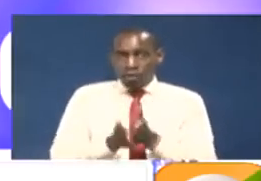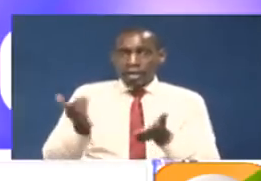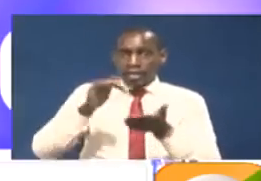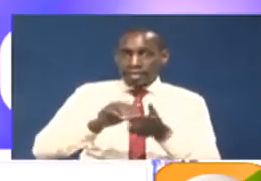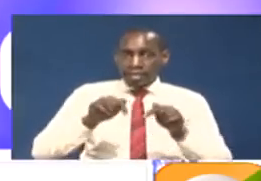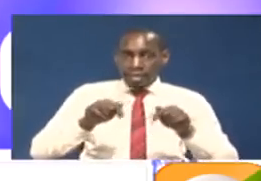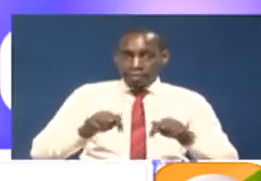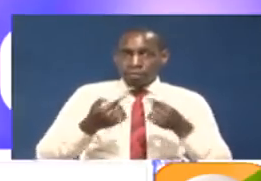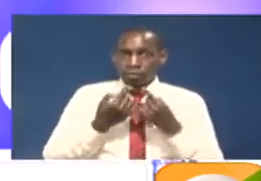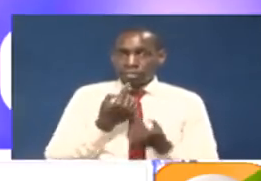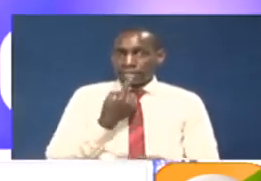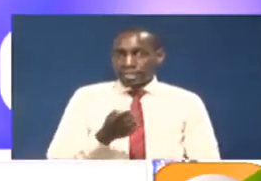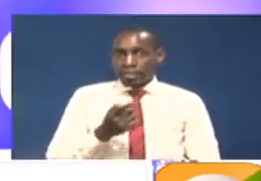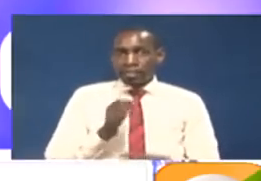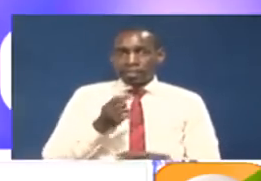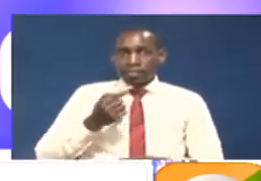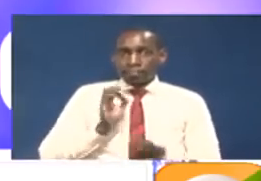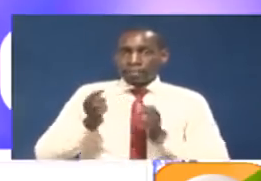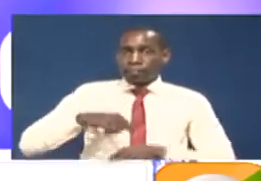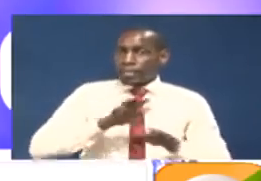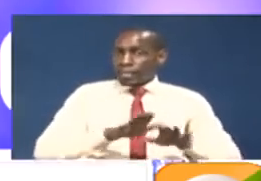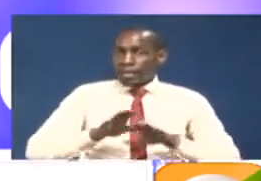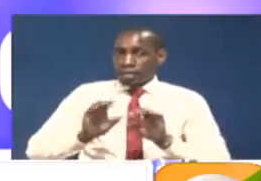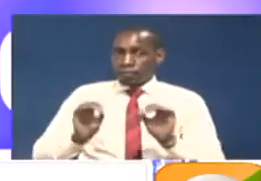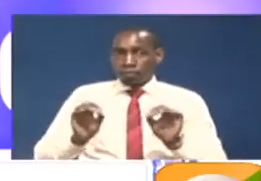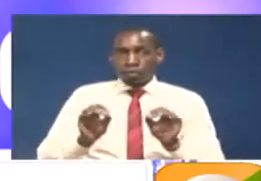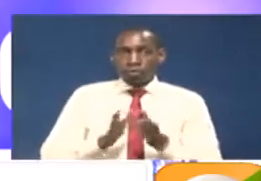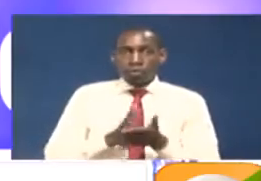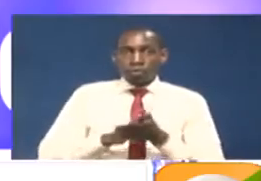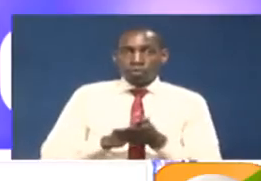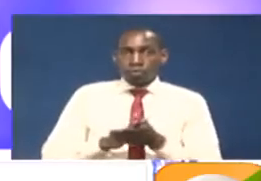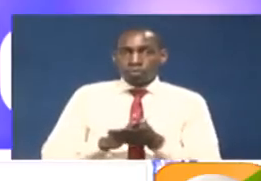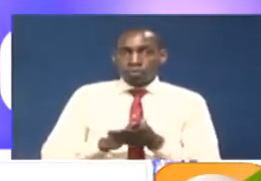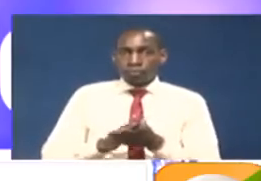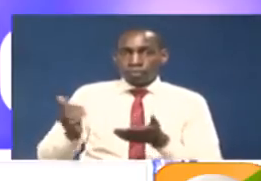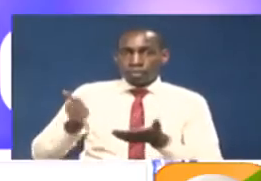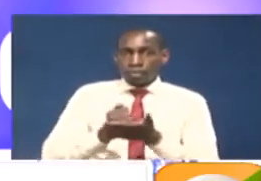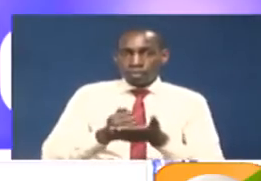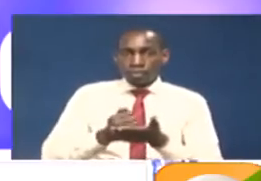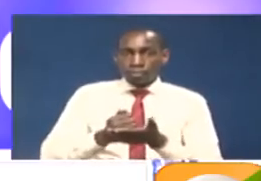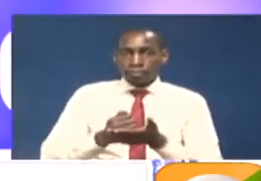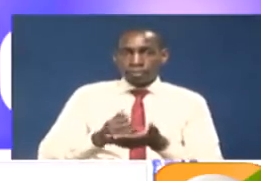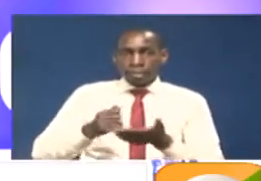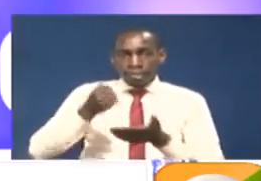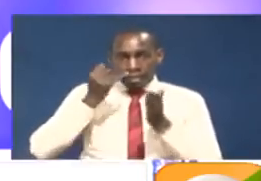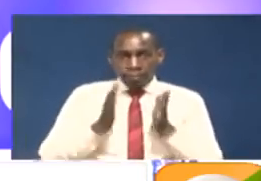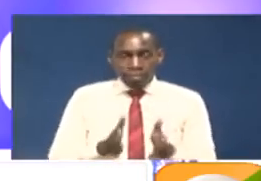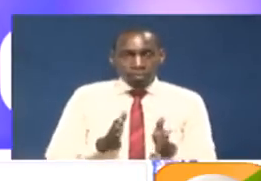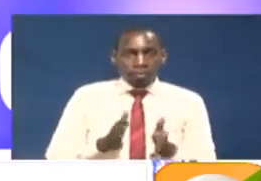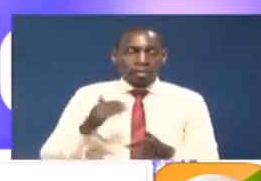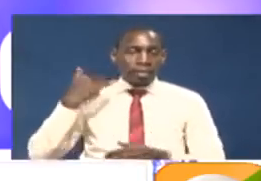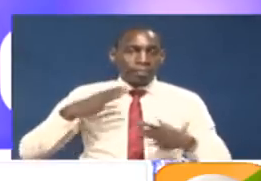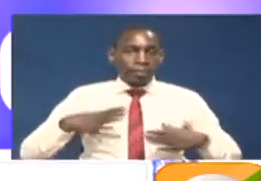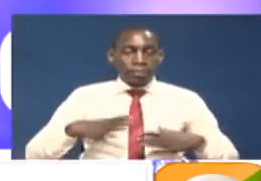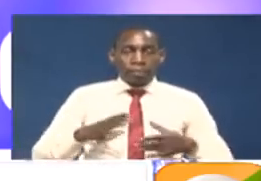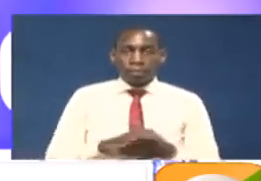today, if we are not very careful as a country, we're going to launder into elective institutions, drug dealers,